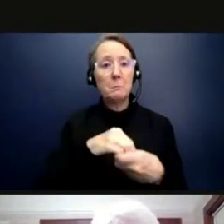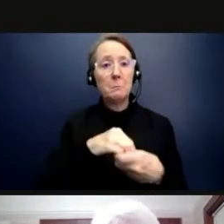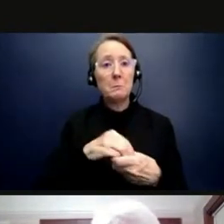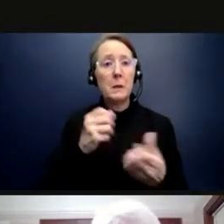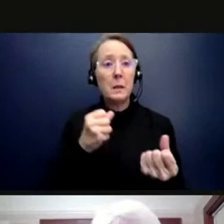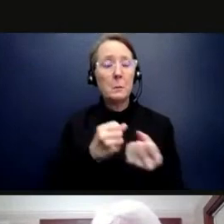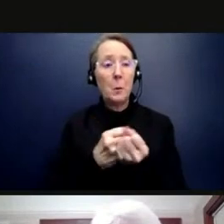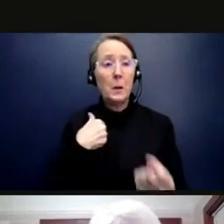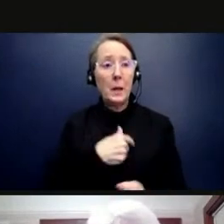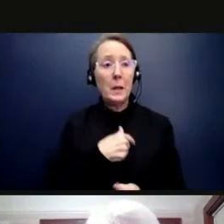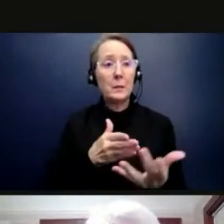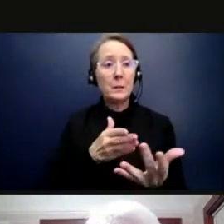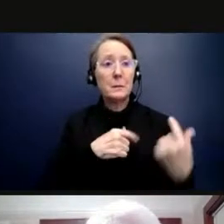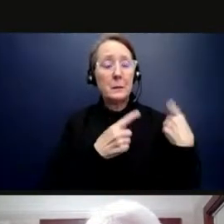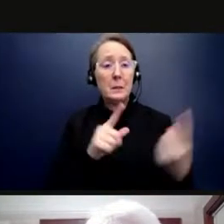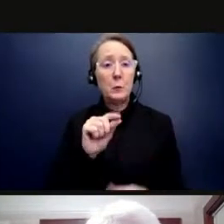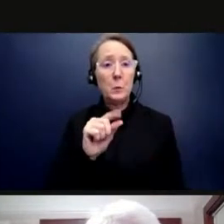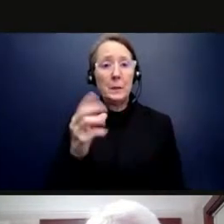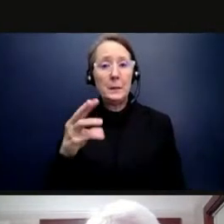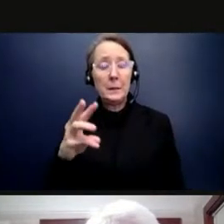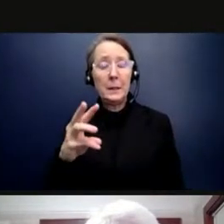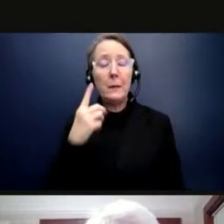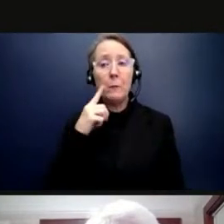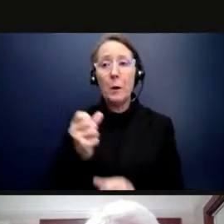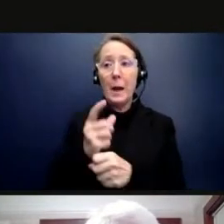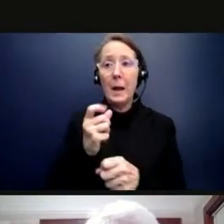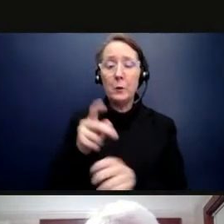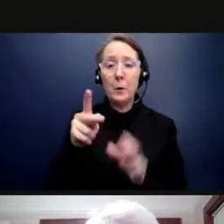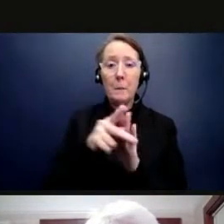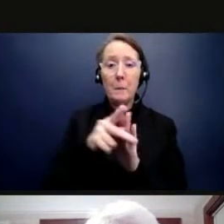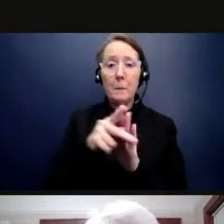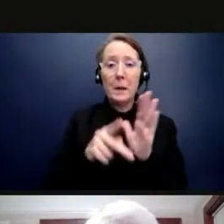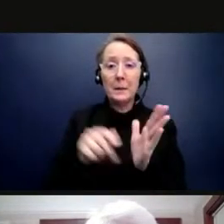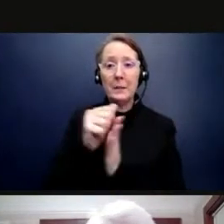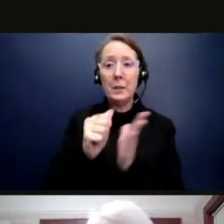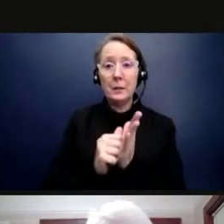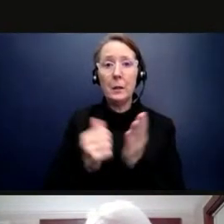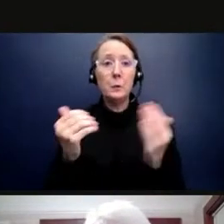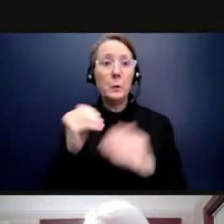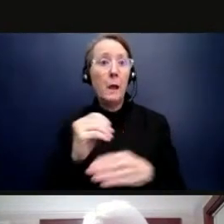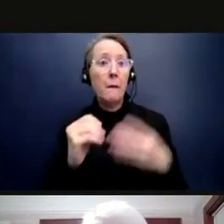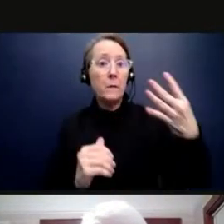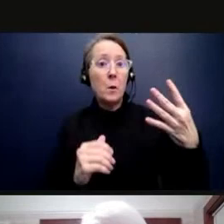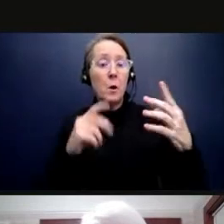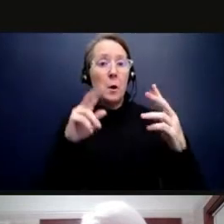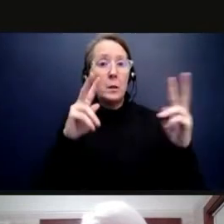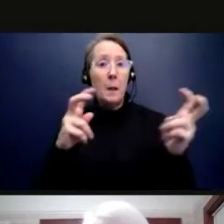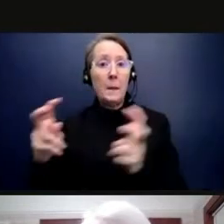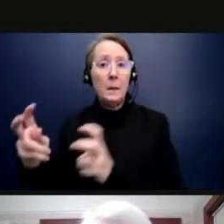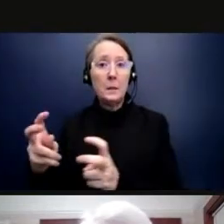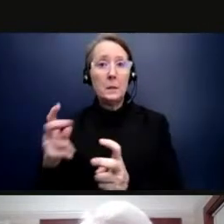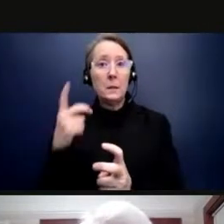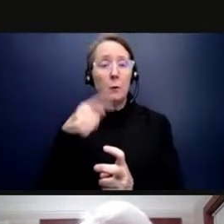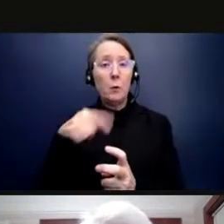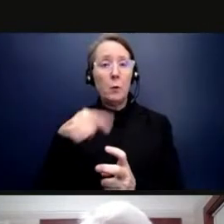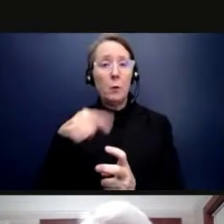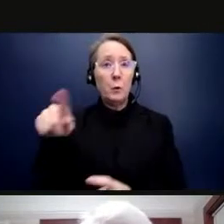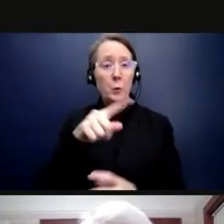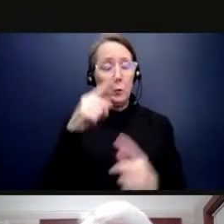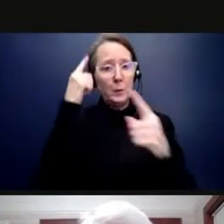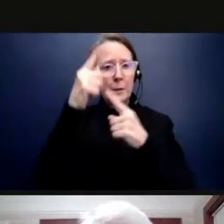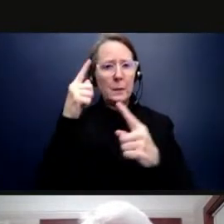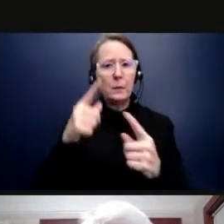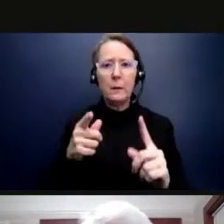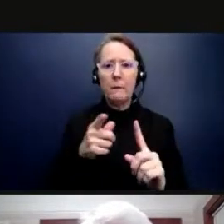annual policy agenda. For tonight, there are four key topics on the policy agenda for your consideration. And the first